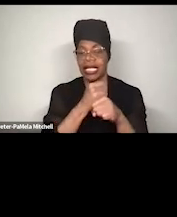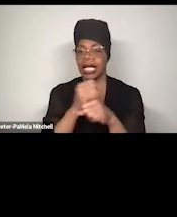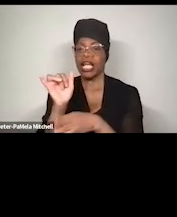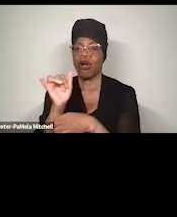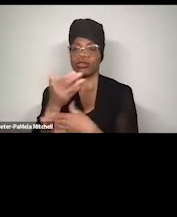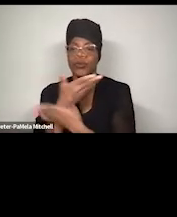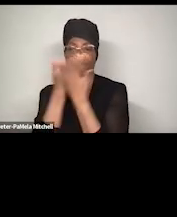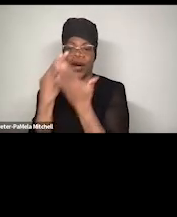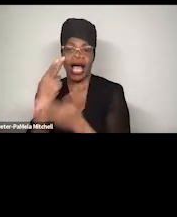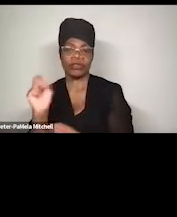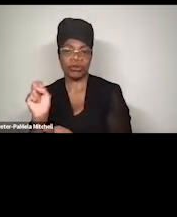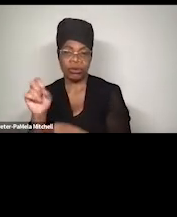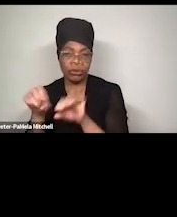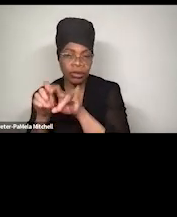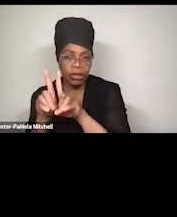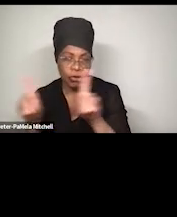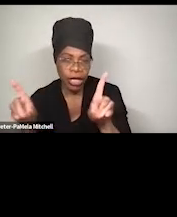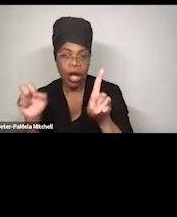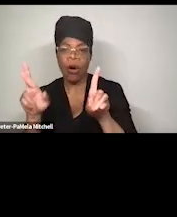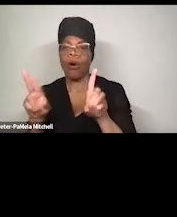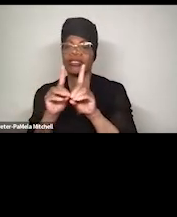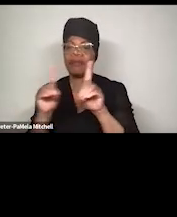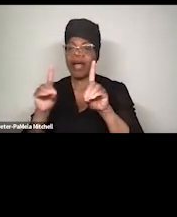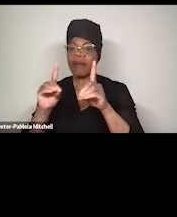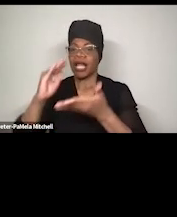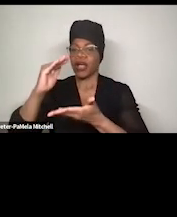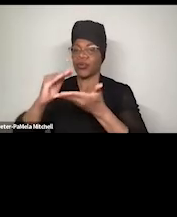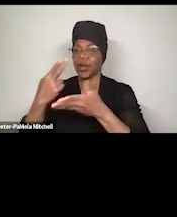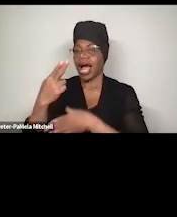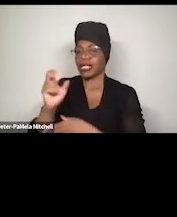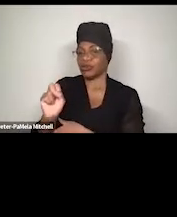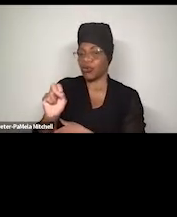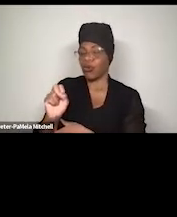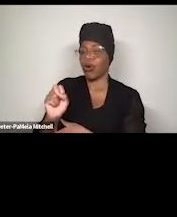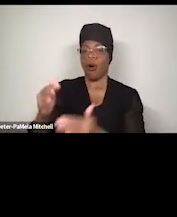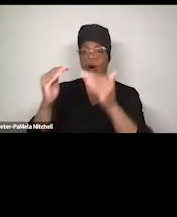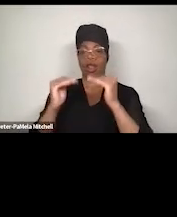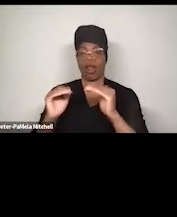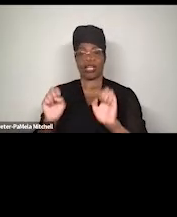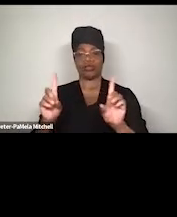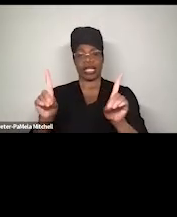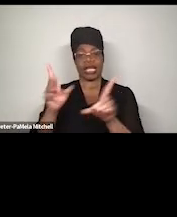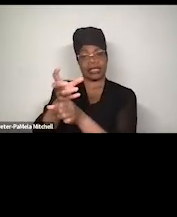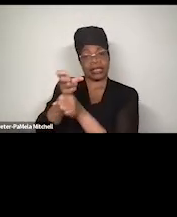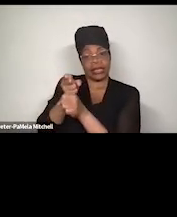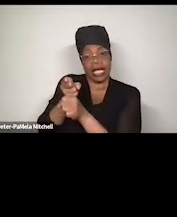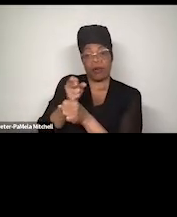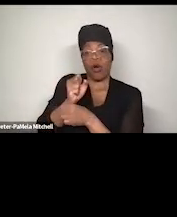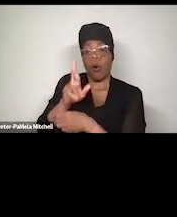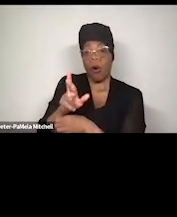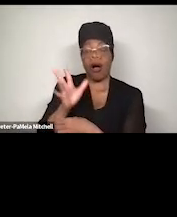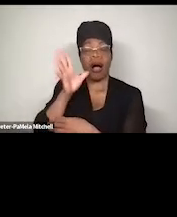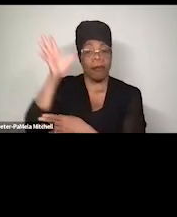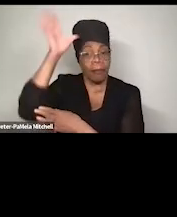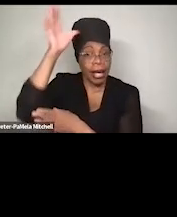degree or diploma less than a high school degree or diploma, so low educational attainment, being an unmarried parent, and